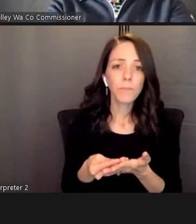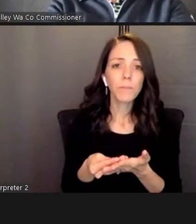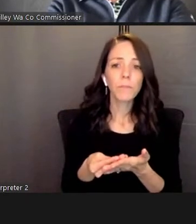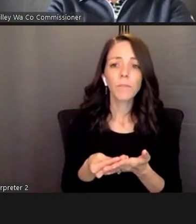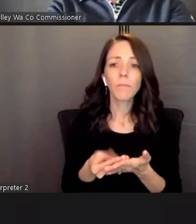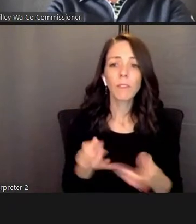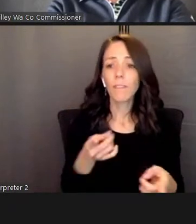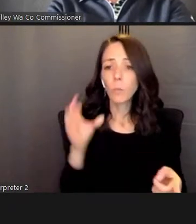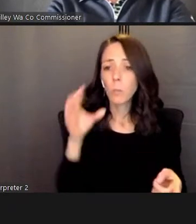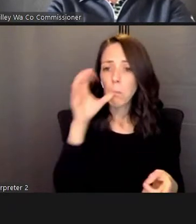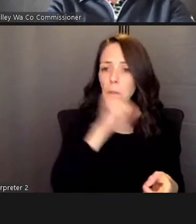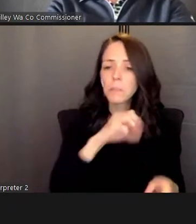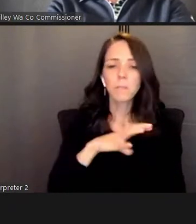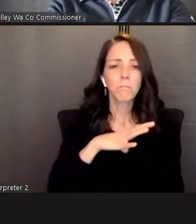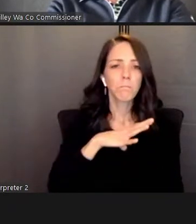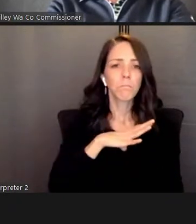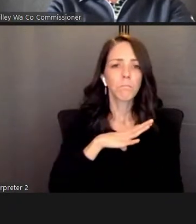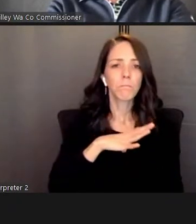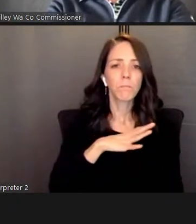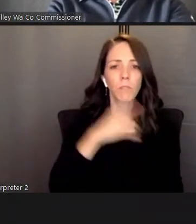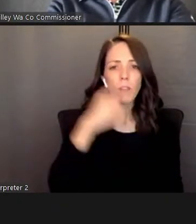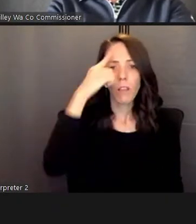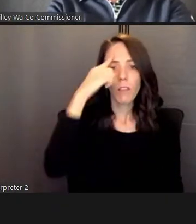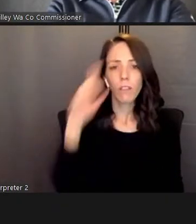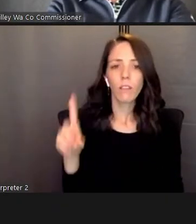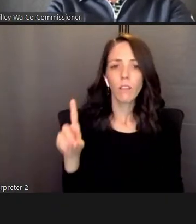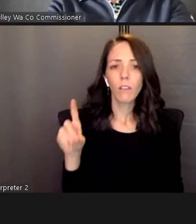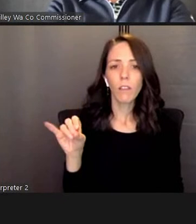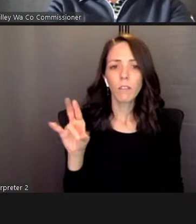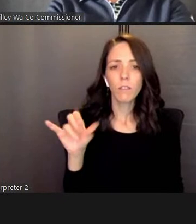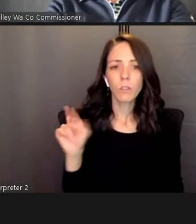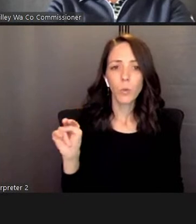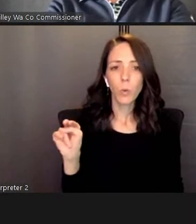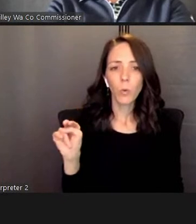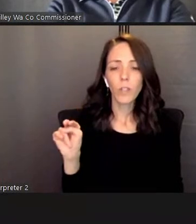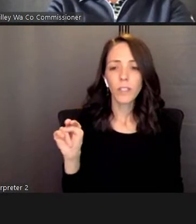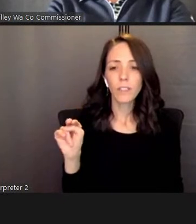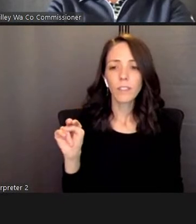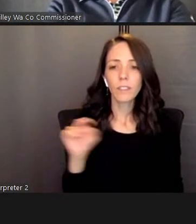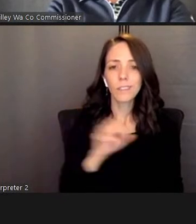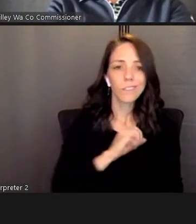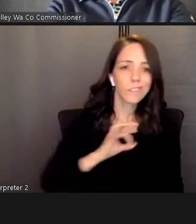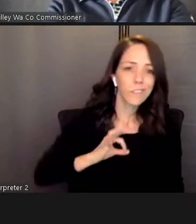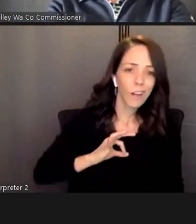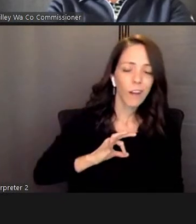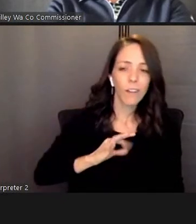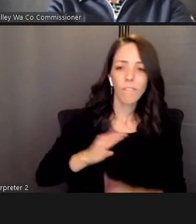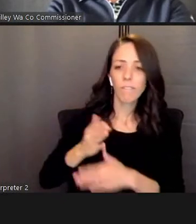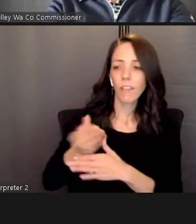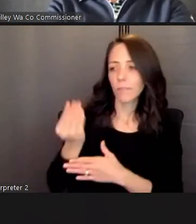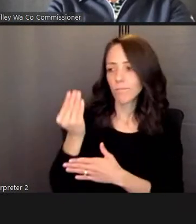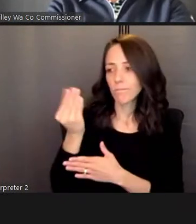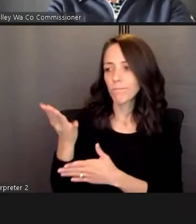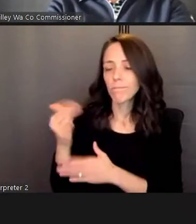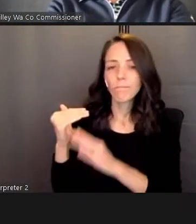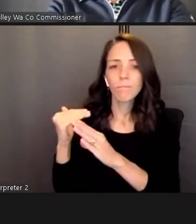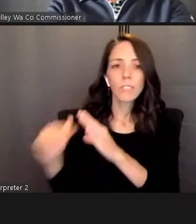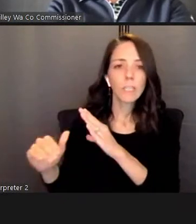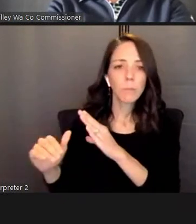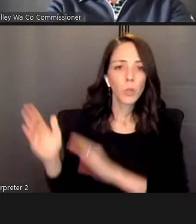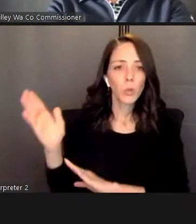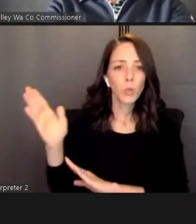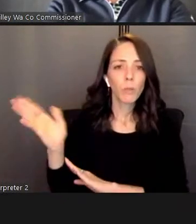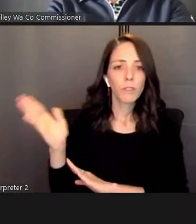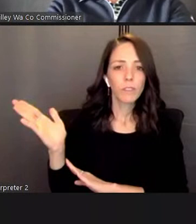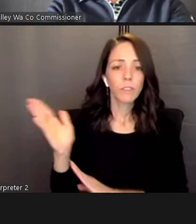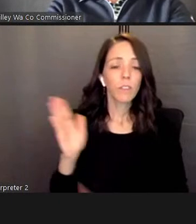it, it's okay. I think Dorian and our staff can share with you the presentation. But the $58 million